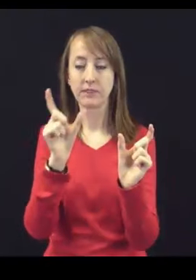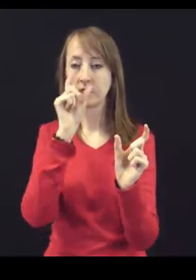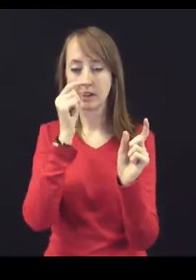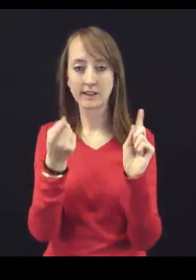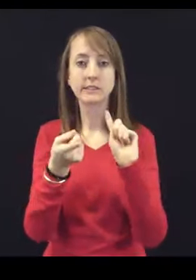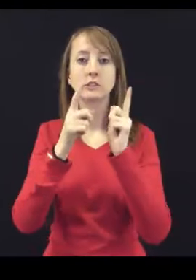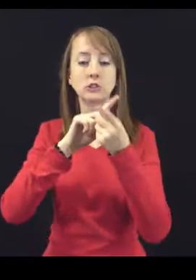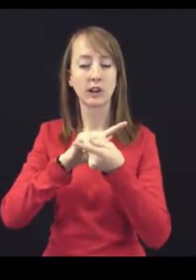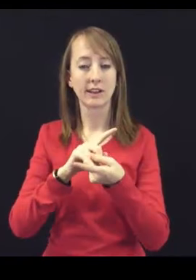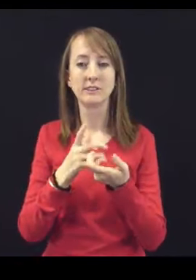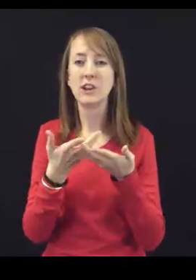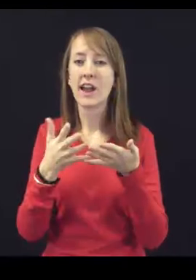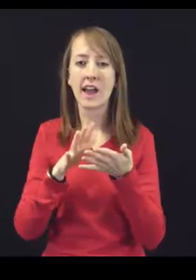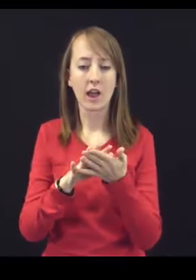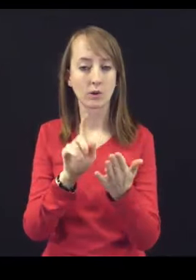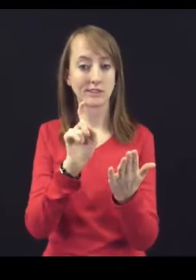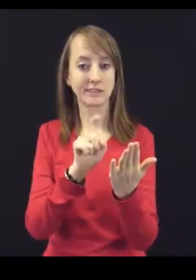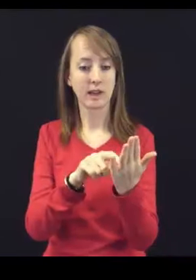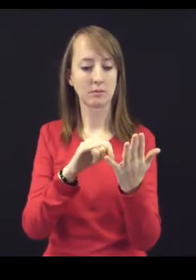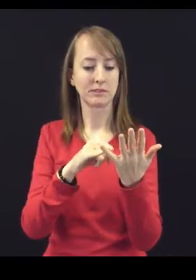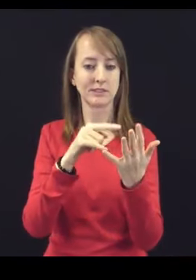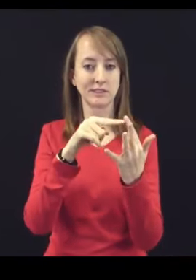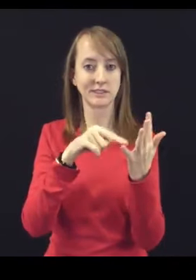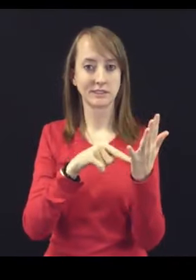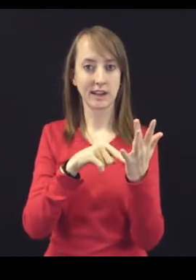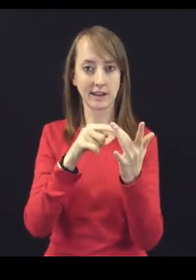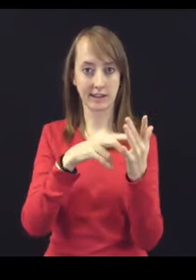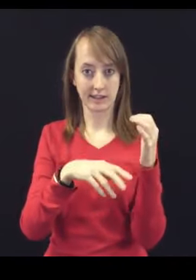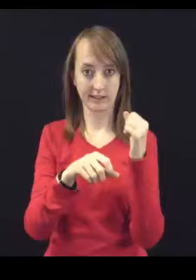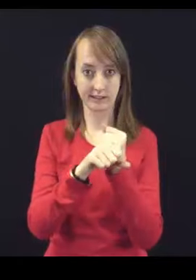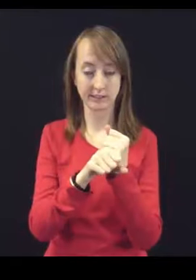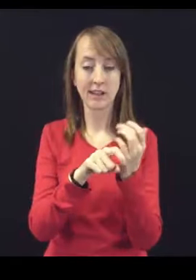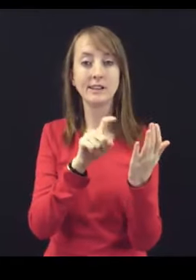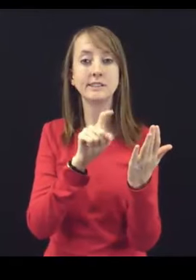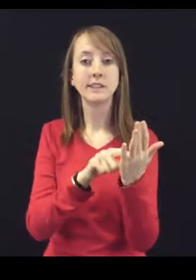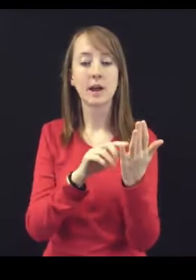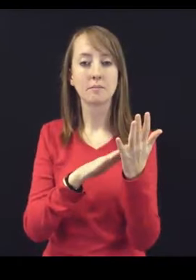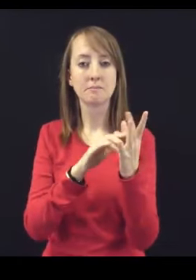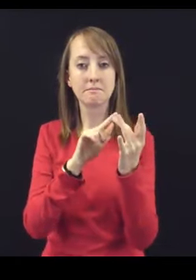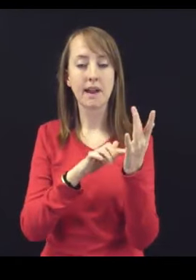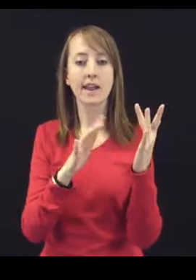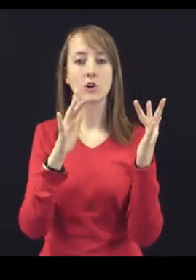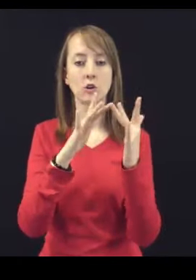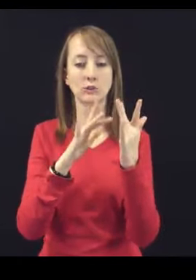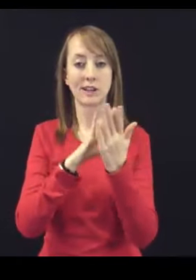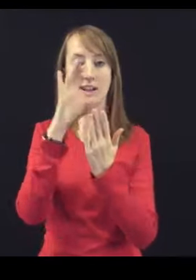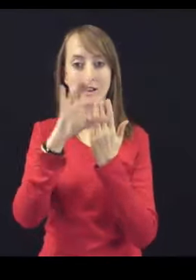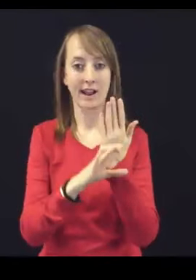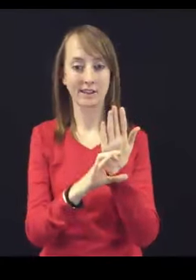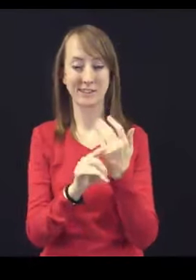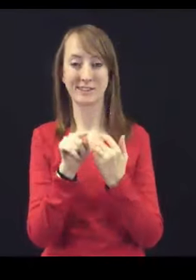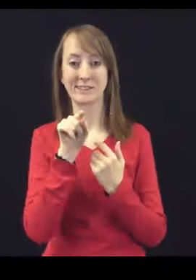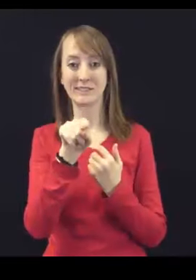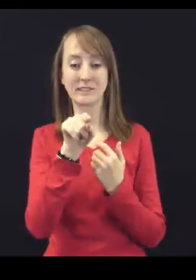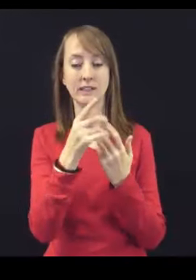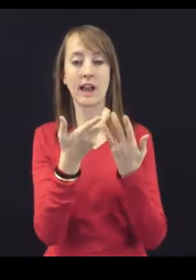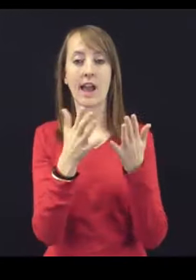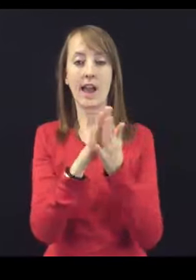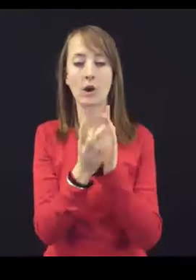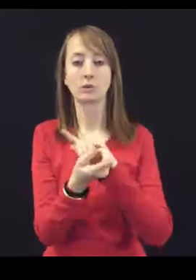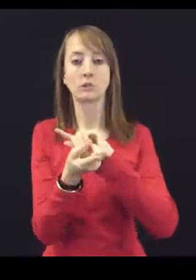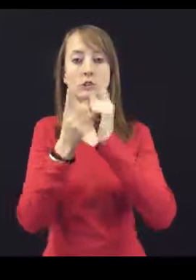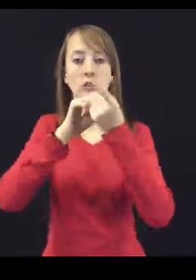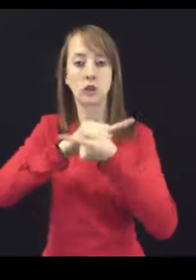From here you can also choose whether to display contacts with their first name, then last name, or vice versa. You can also choose